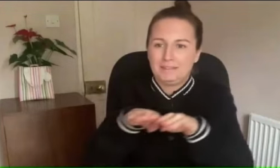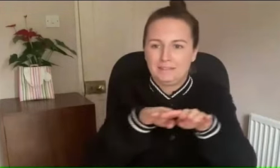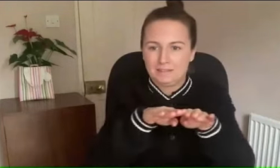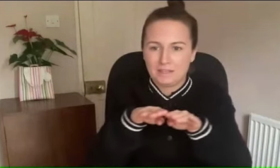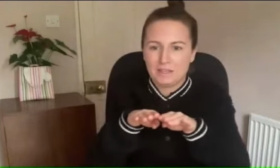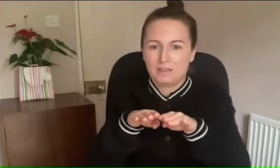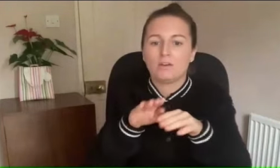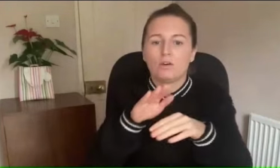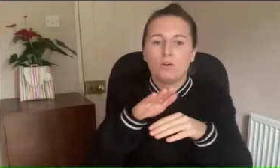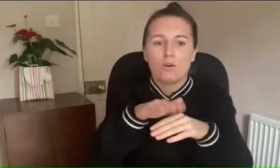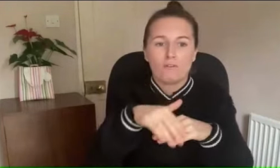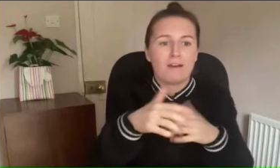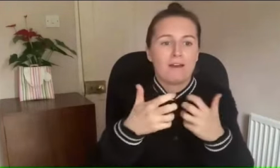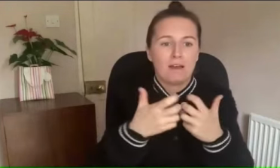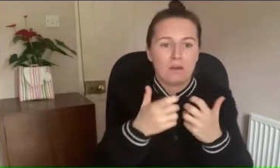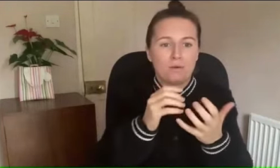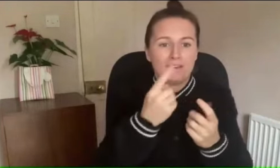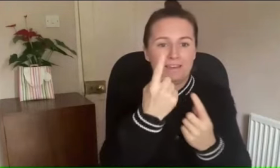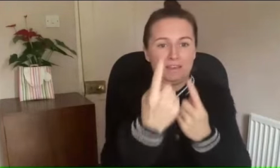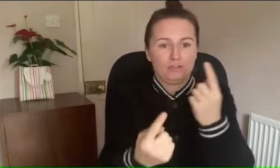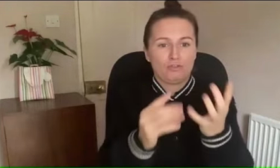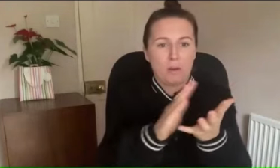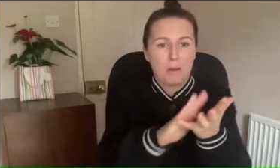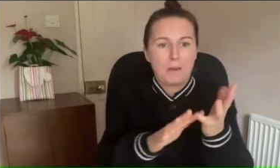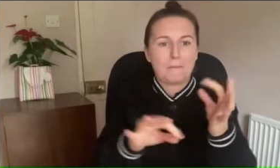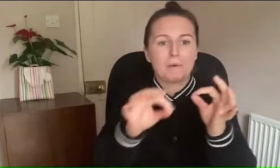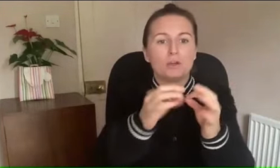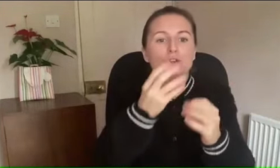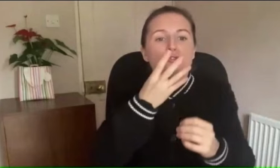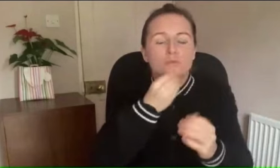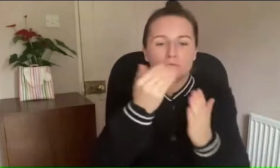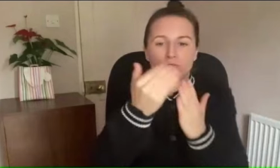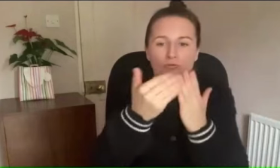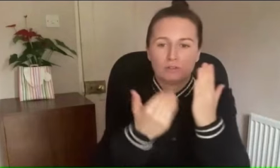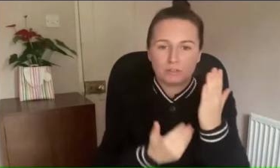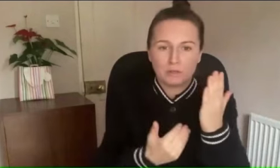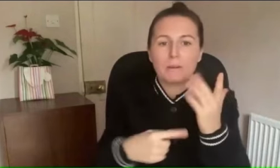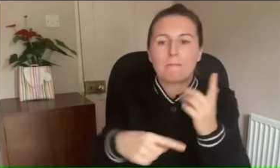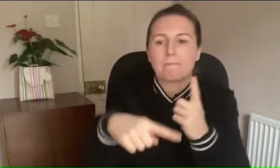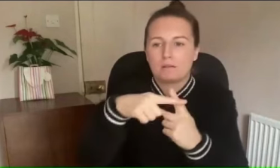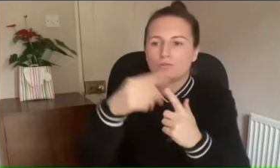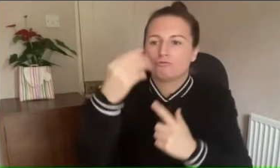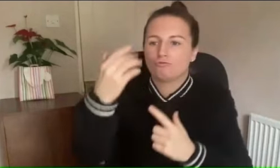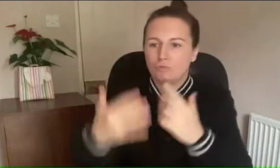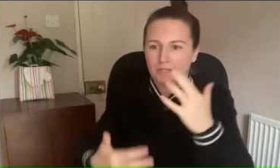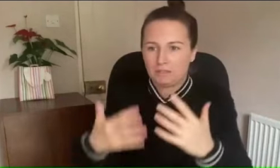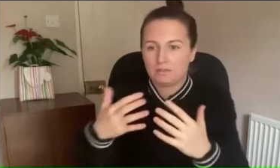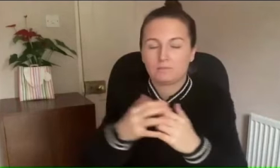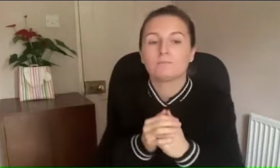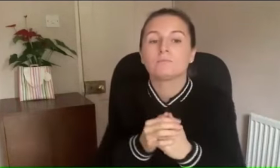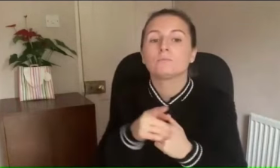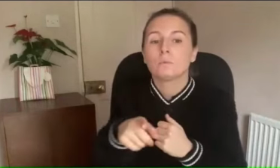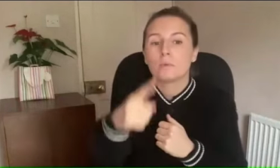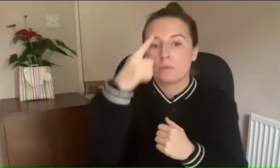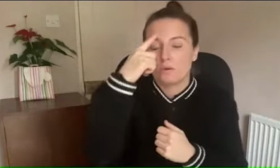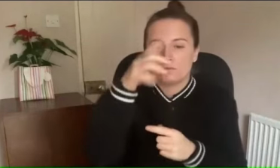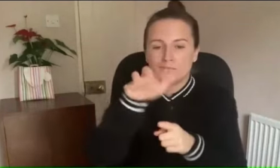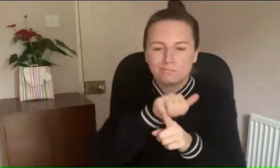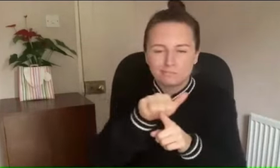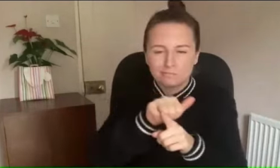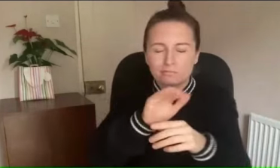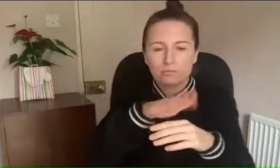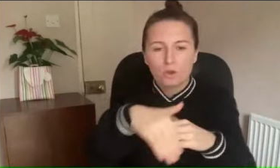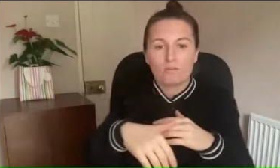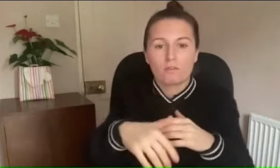and understanding the criteria and ratings. In refreshing the criteria wording, we hope we've addressed some of the